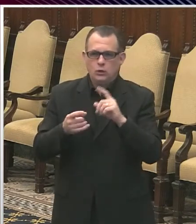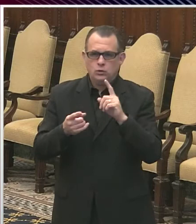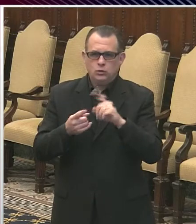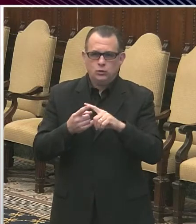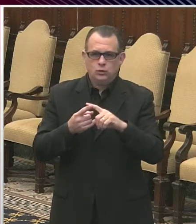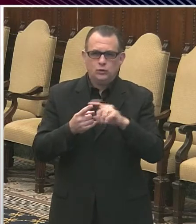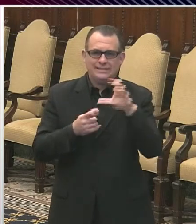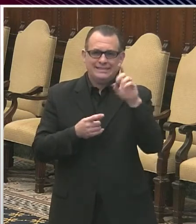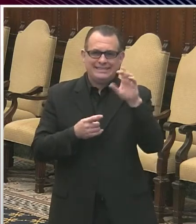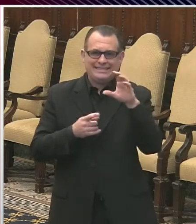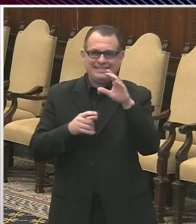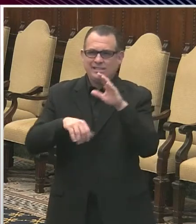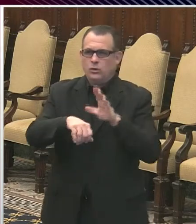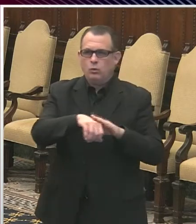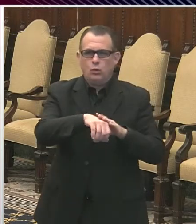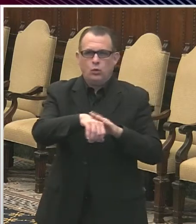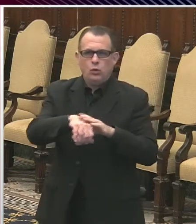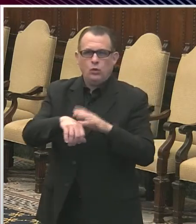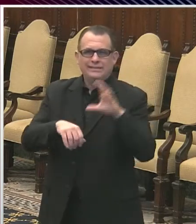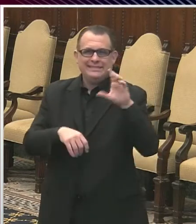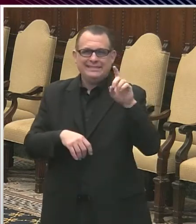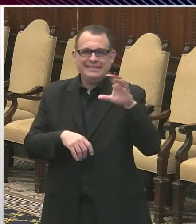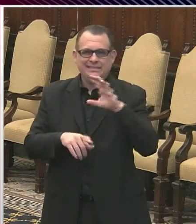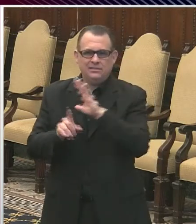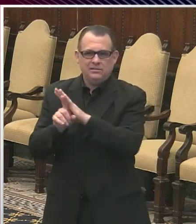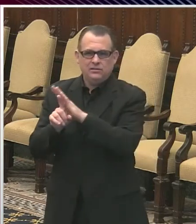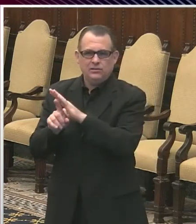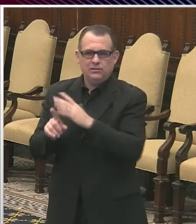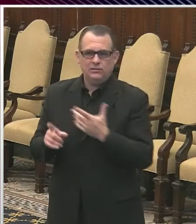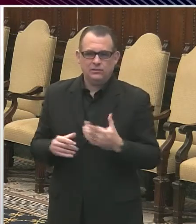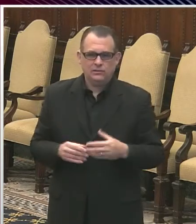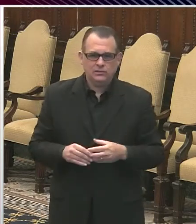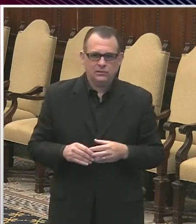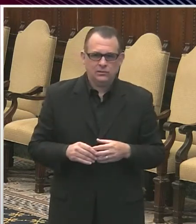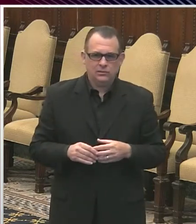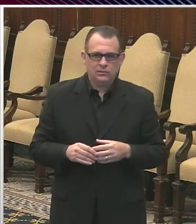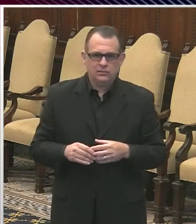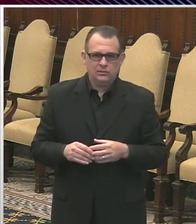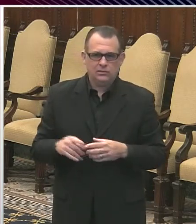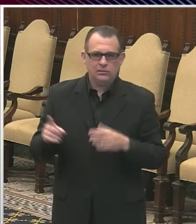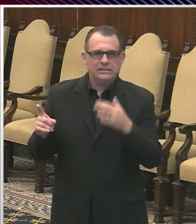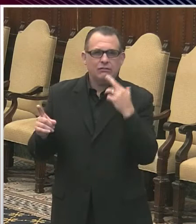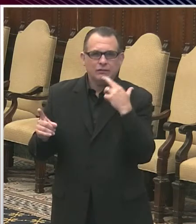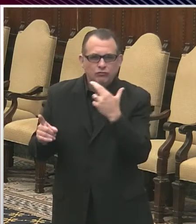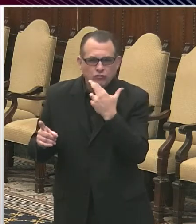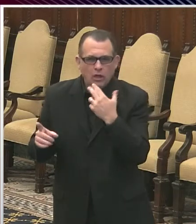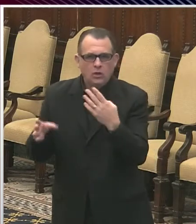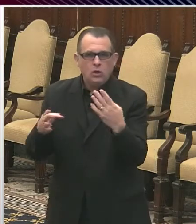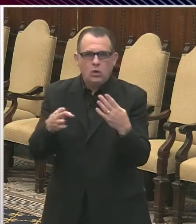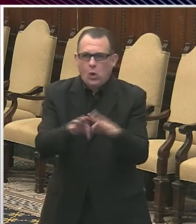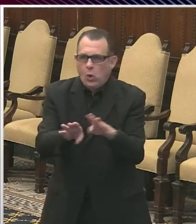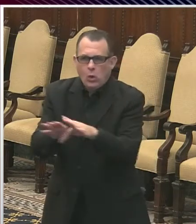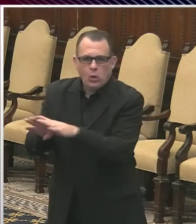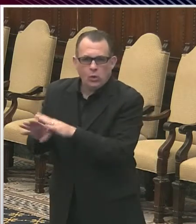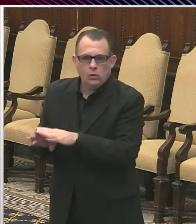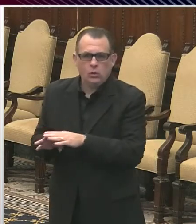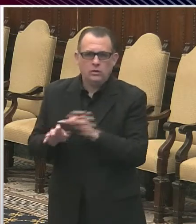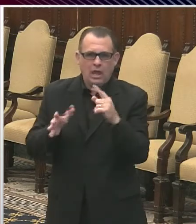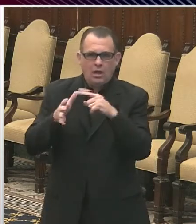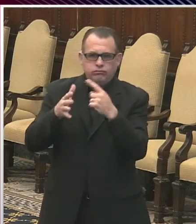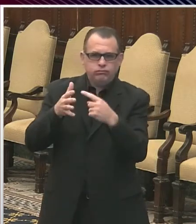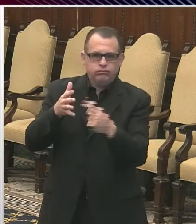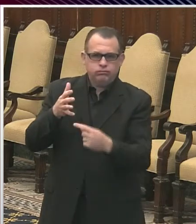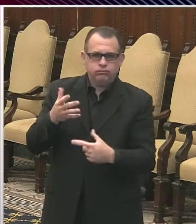CDC warning, just about, in light of all the restaurants that are closed and things like that, warning about